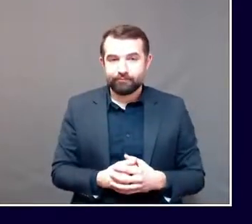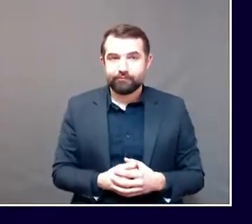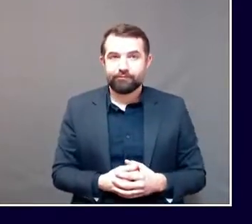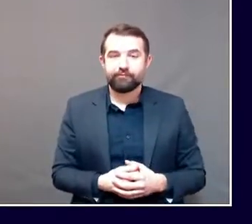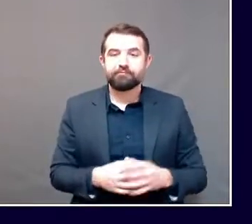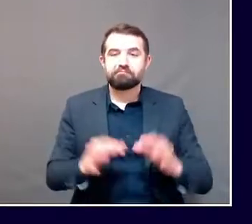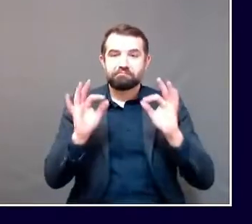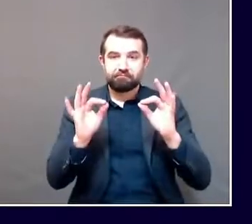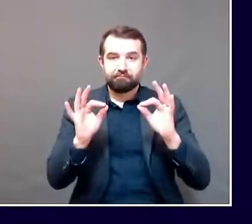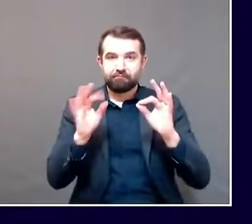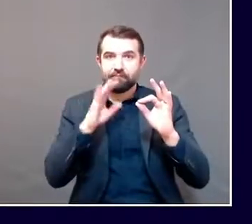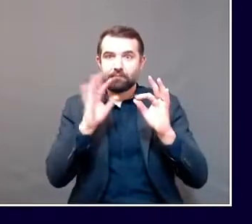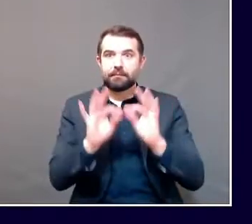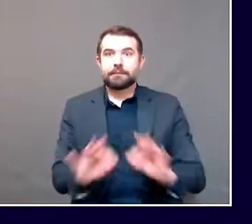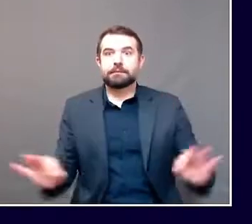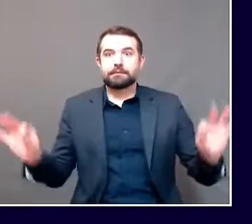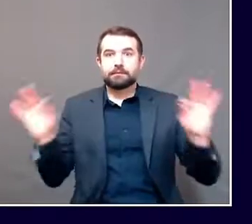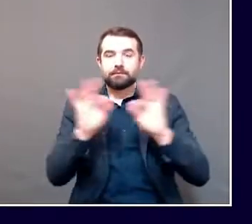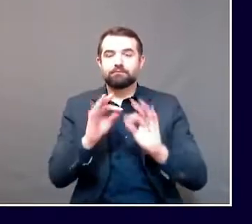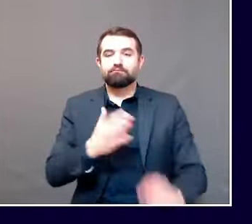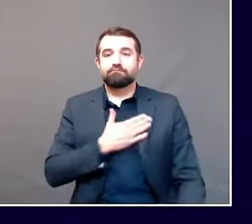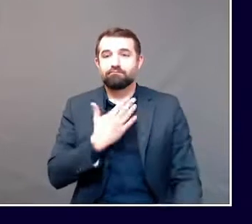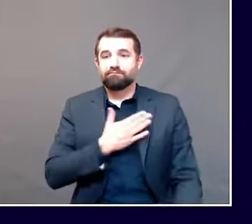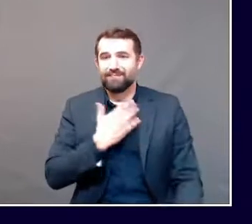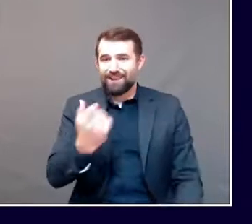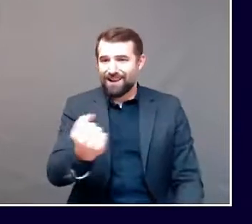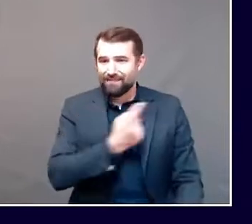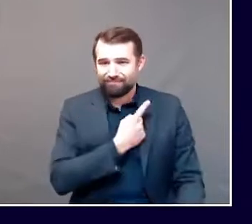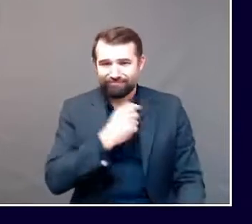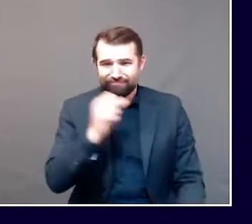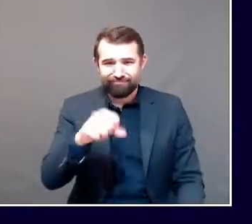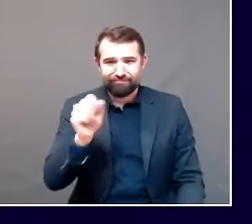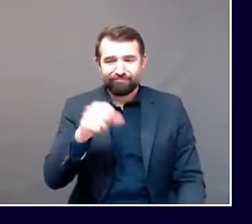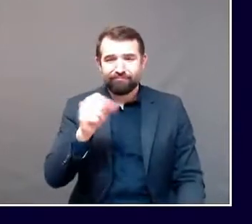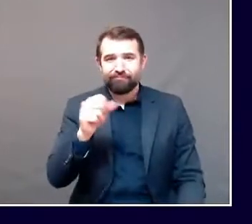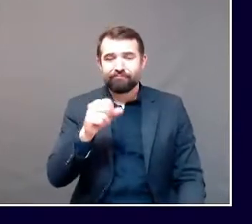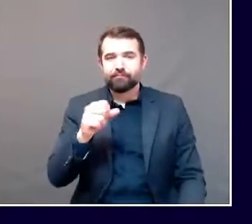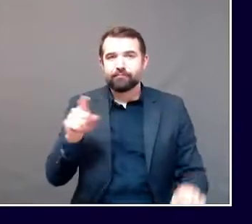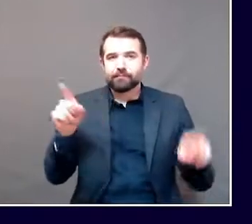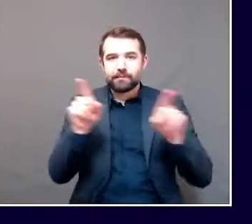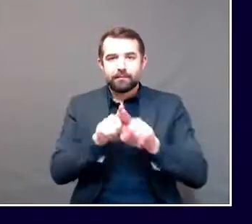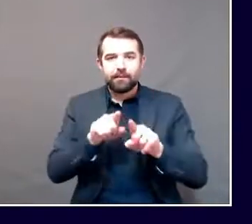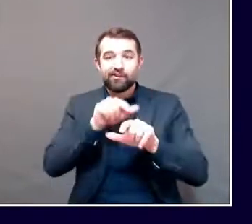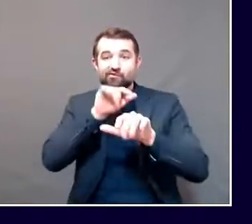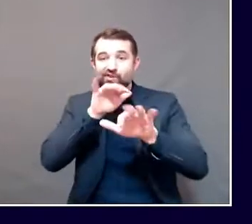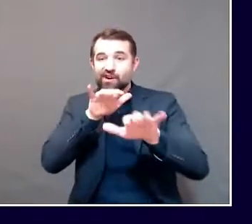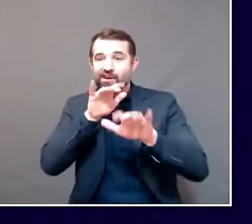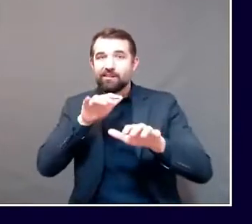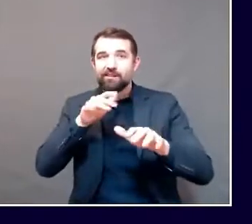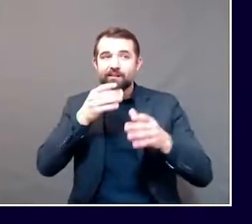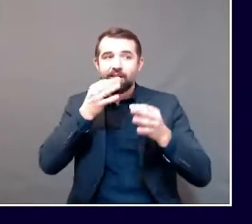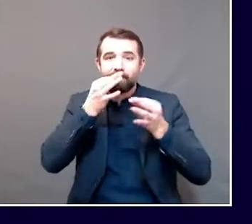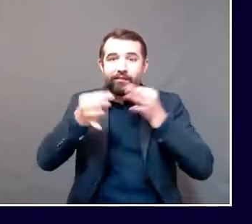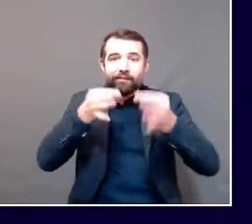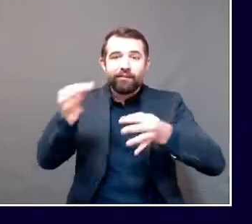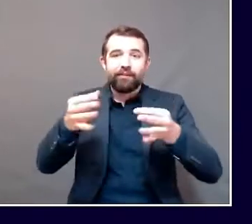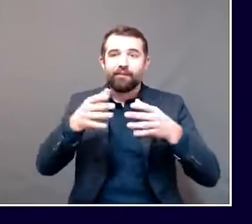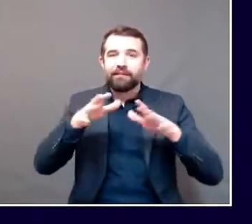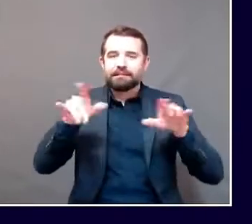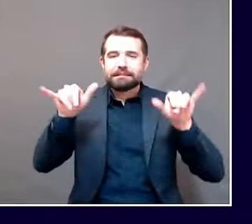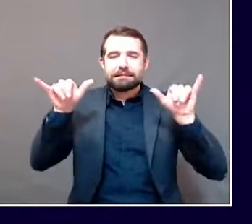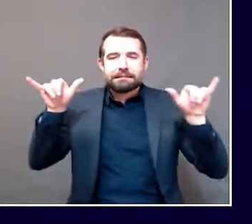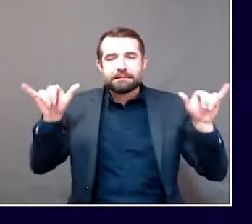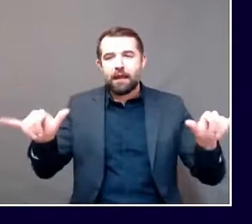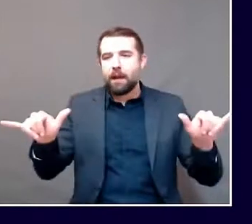an important point. I'm glad you asked it. It still spreads the same way, but once it gets to the person, it behaves